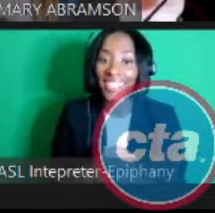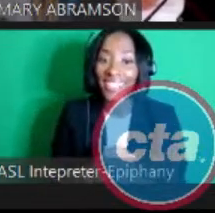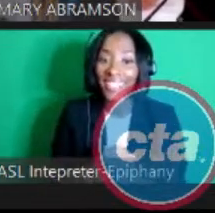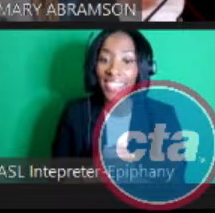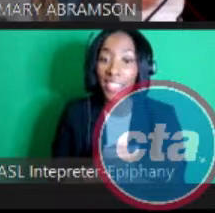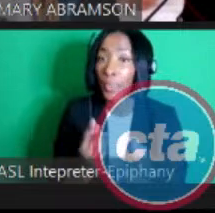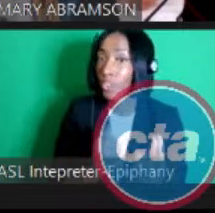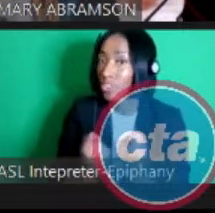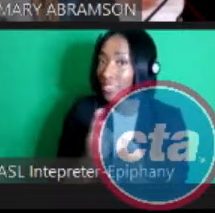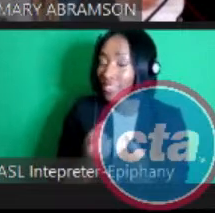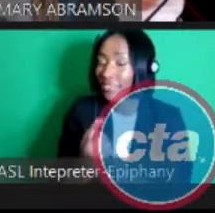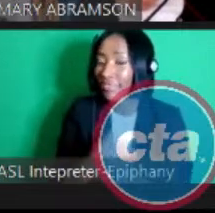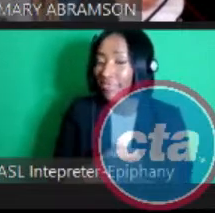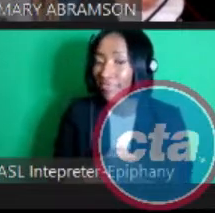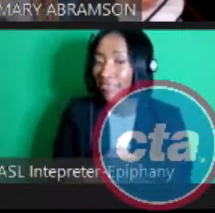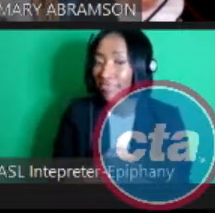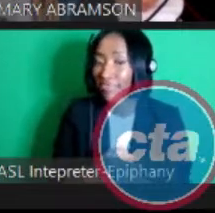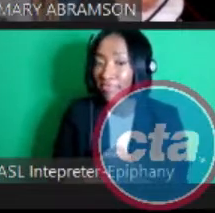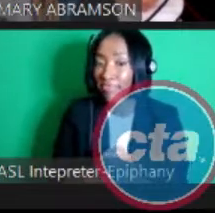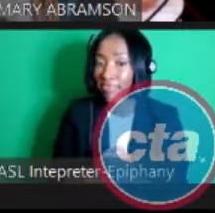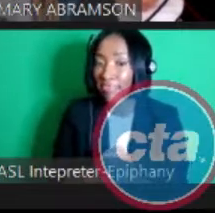Questions?